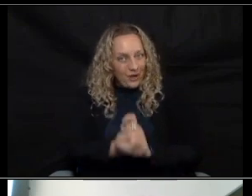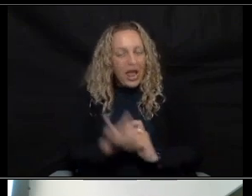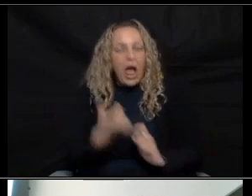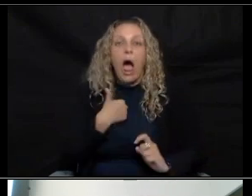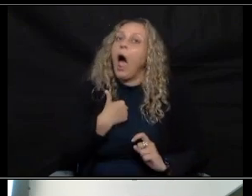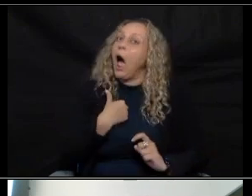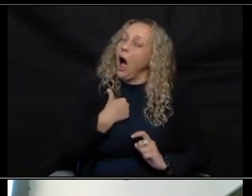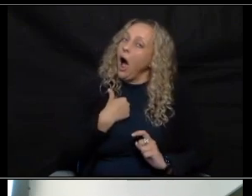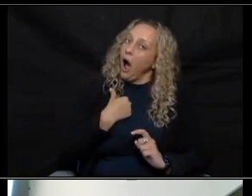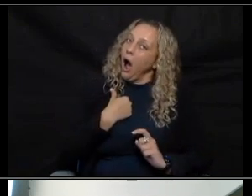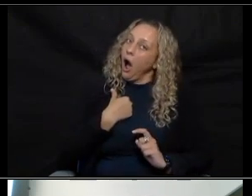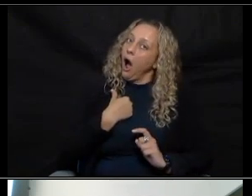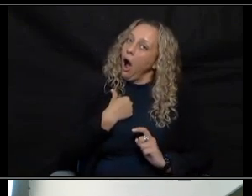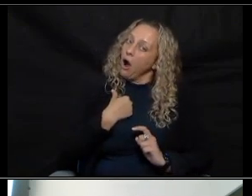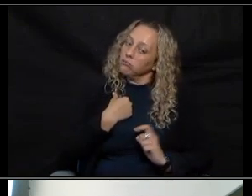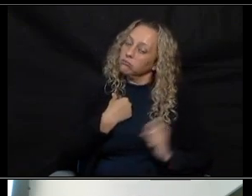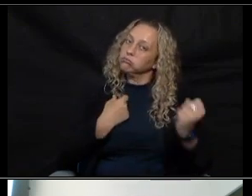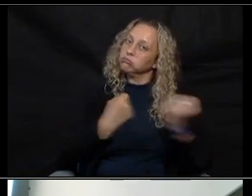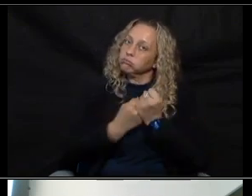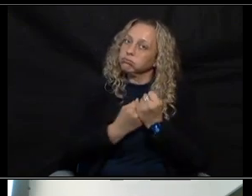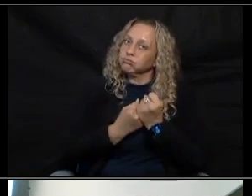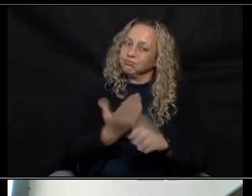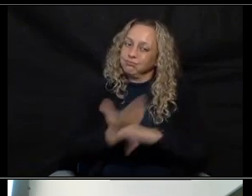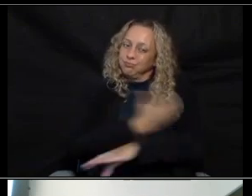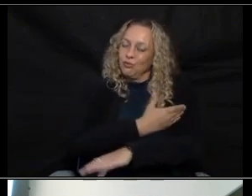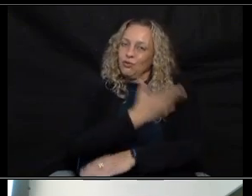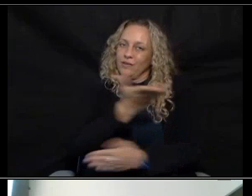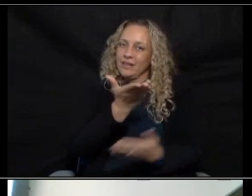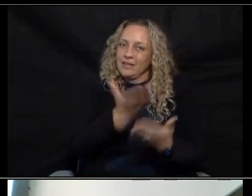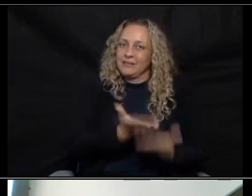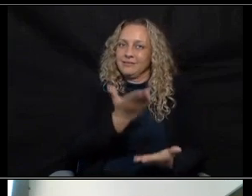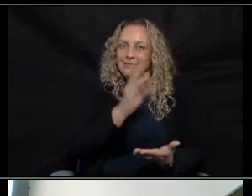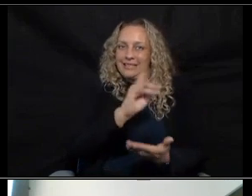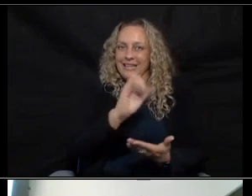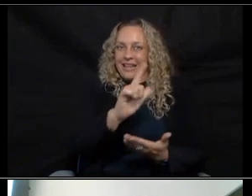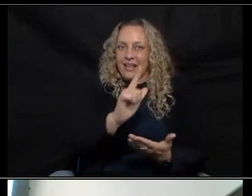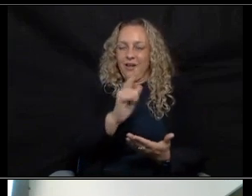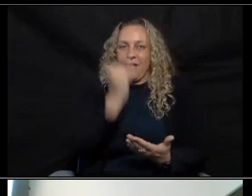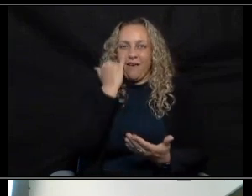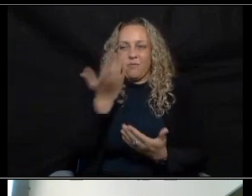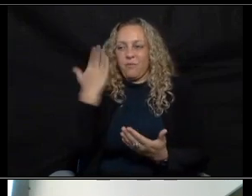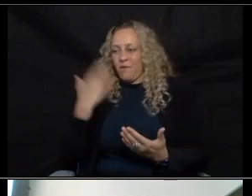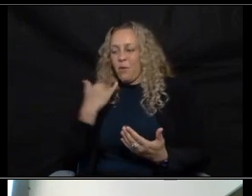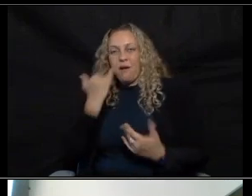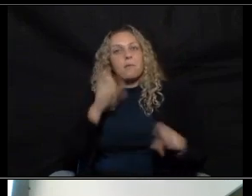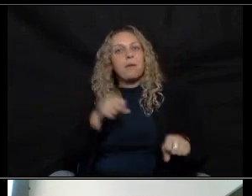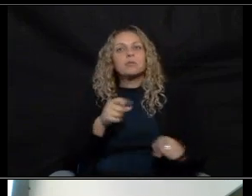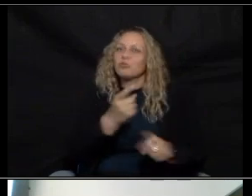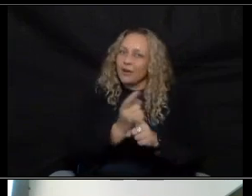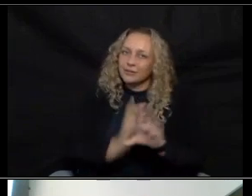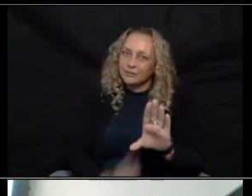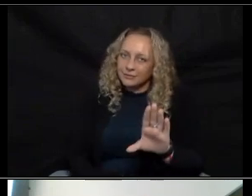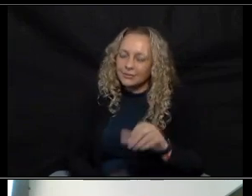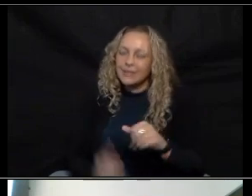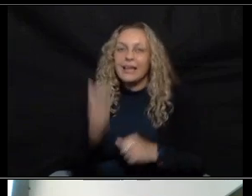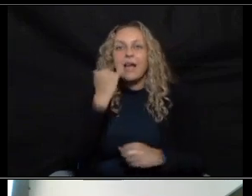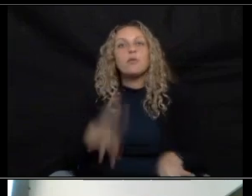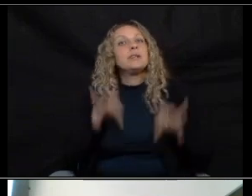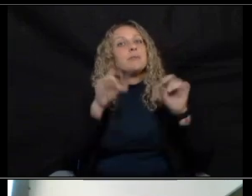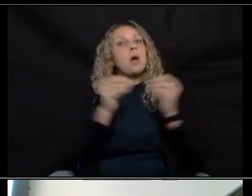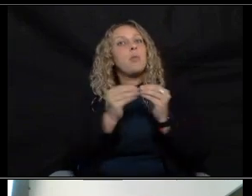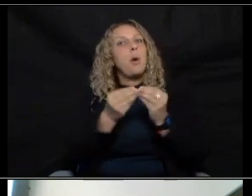in for getting a better deal than we originally gotten, if that's possible. Because, correct, if we spend more